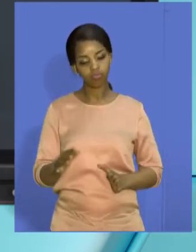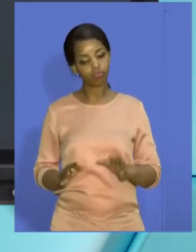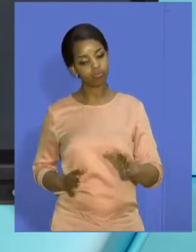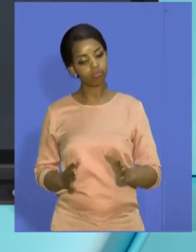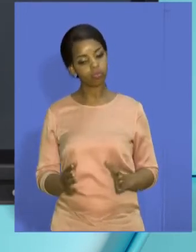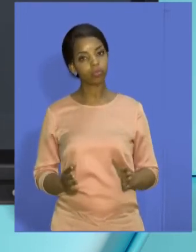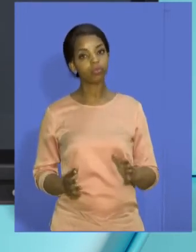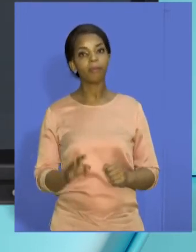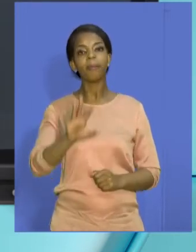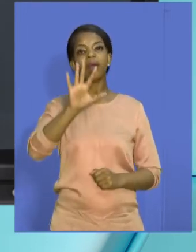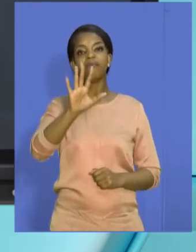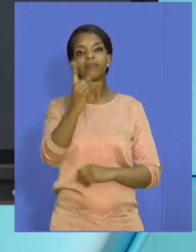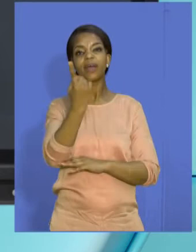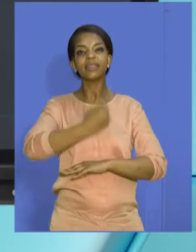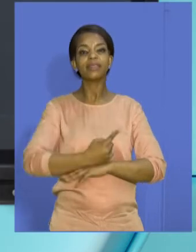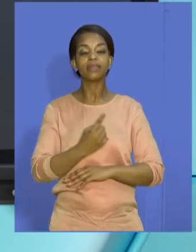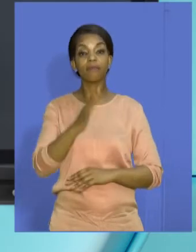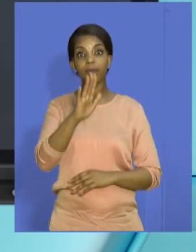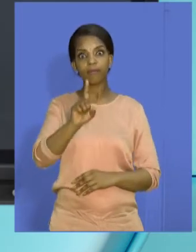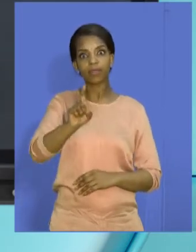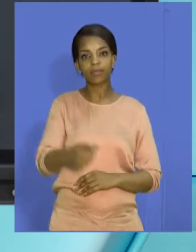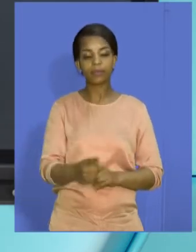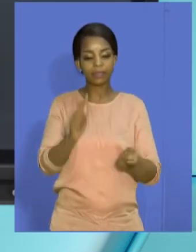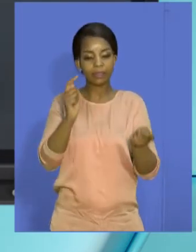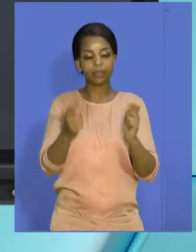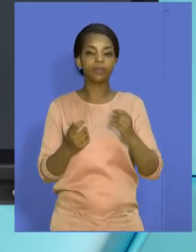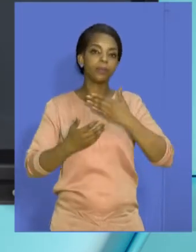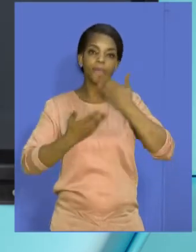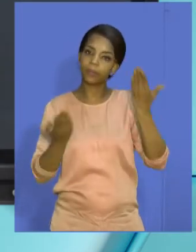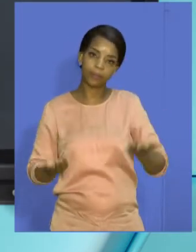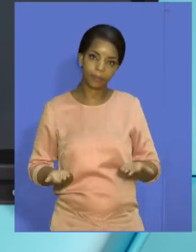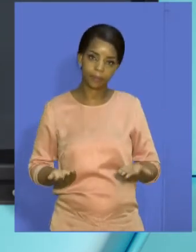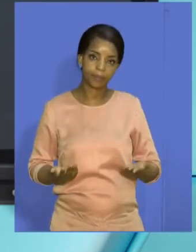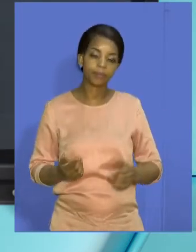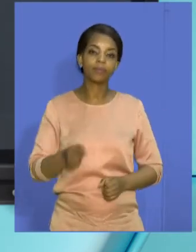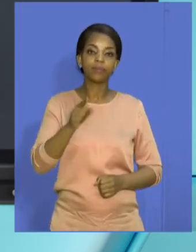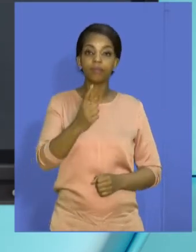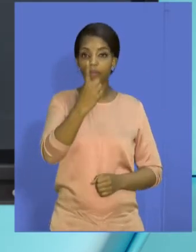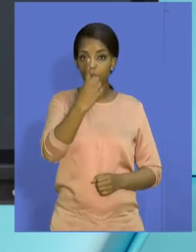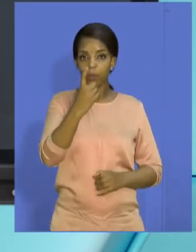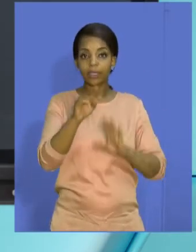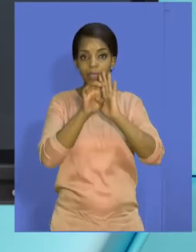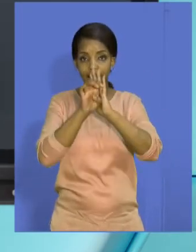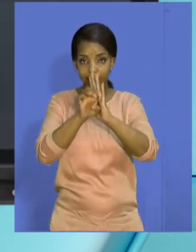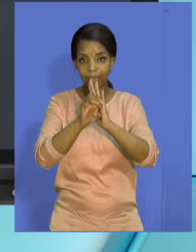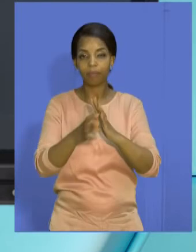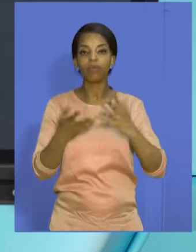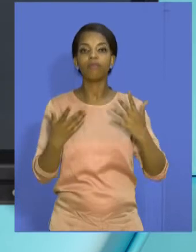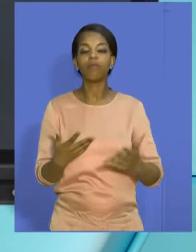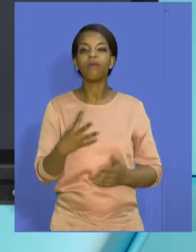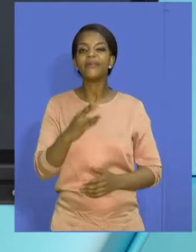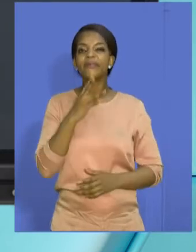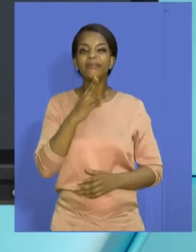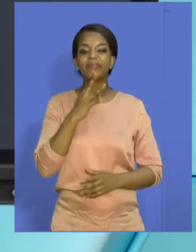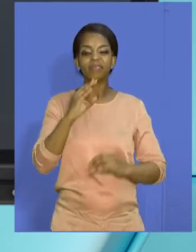No change whatsoever. So this is one example of when there is really no growth that is